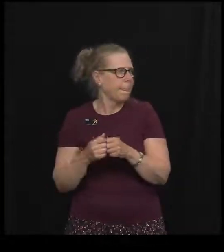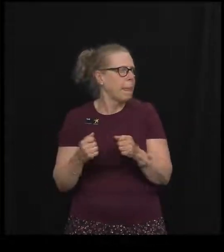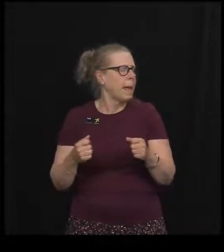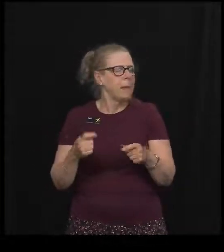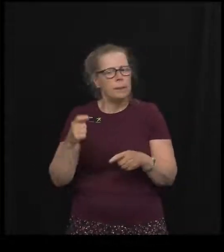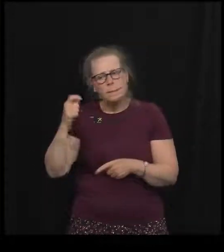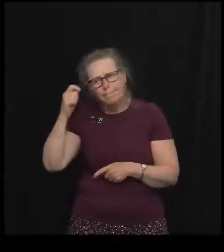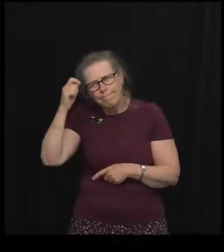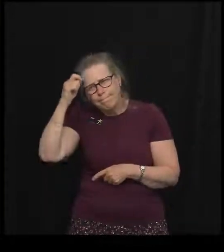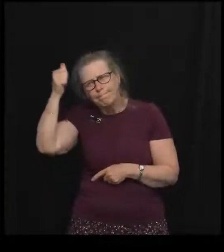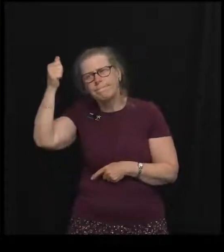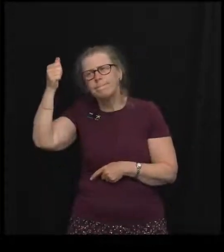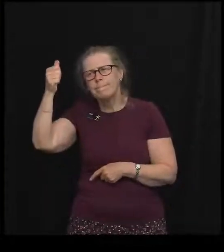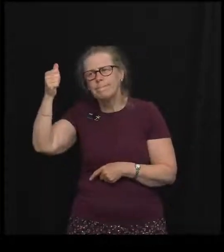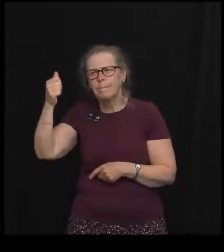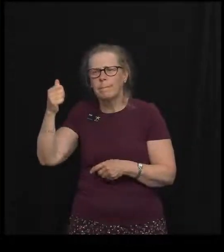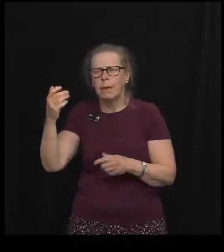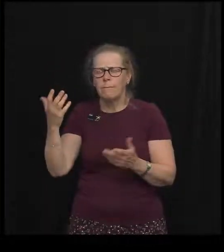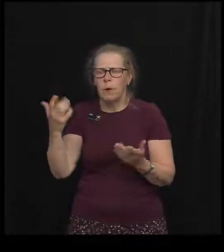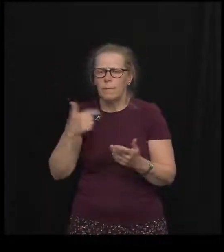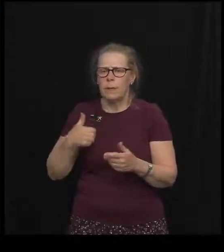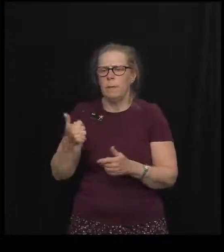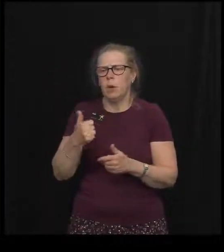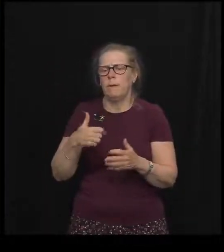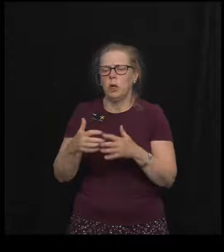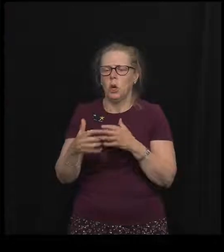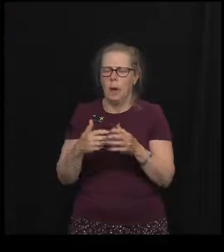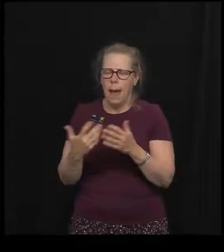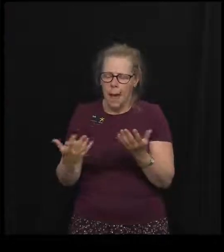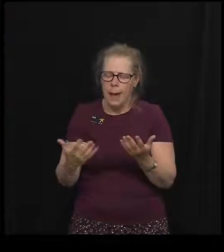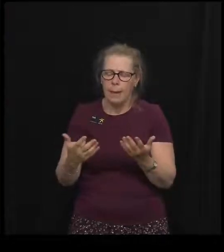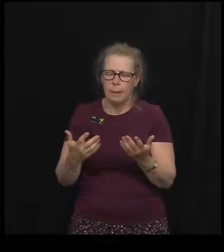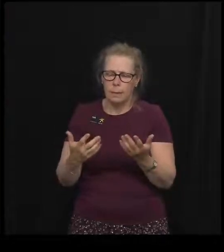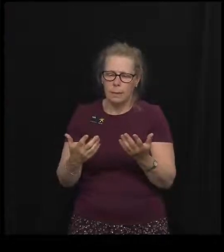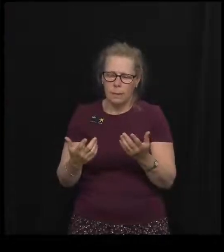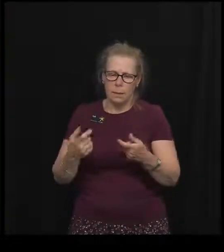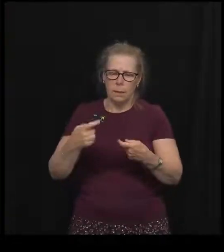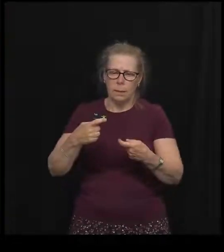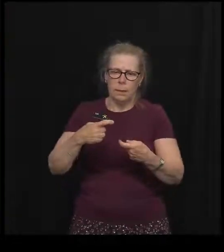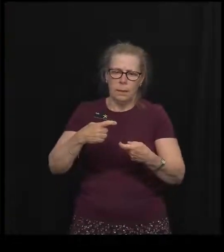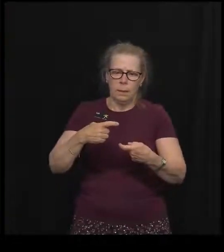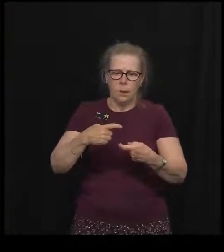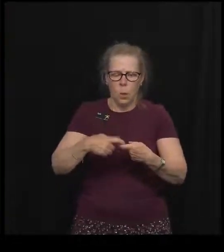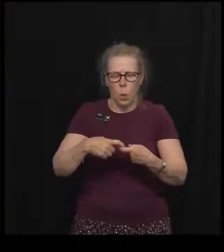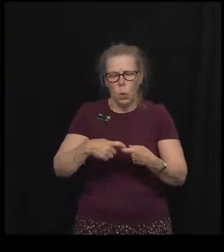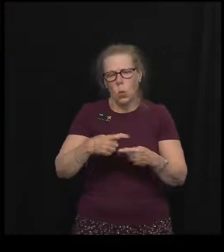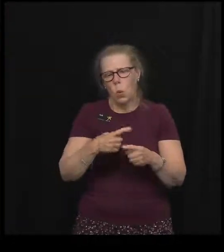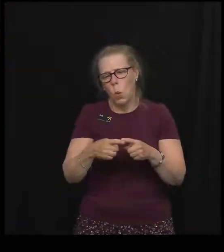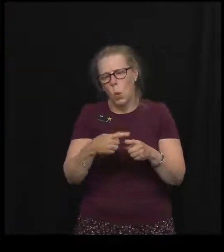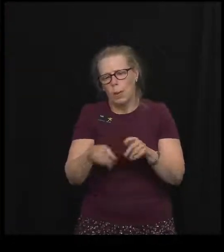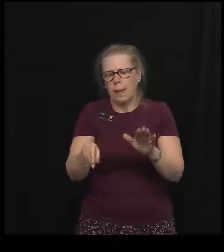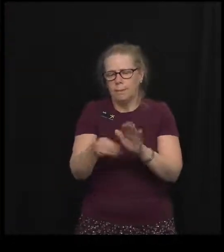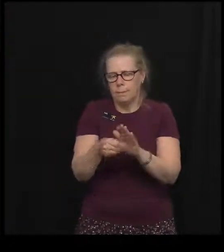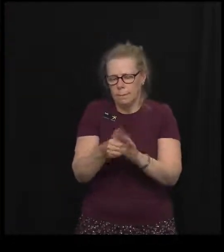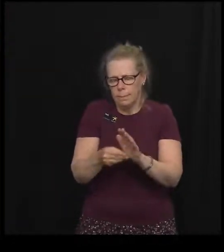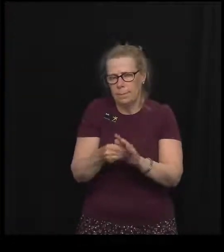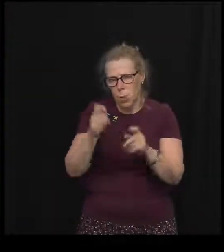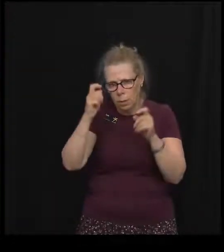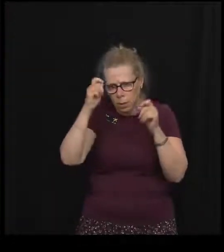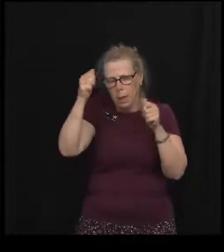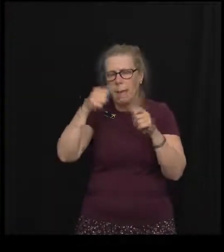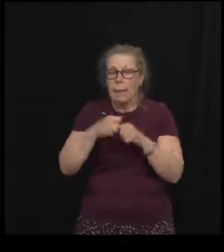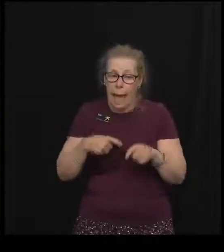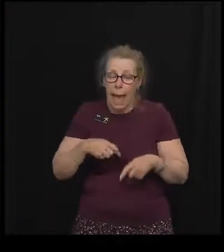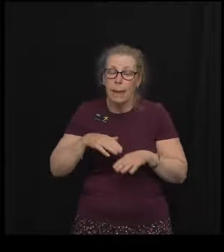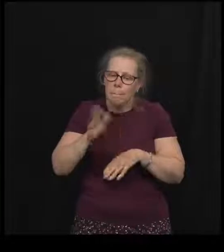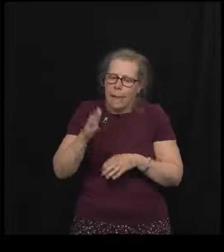innovation is trying to go, is what we call innovative finance mechanism and different innovations around this. This is even broader than this, right?